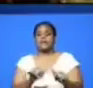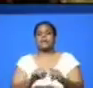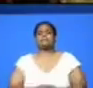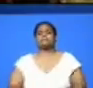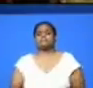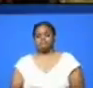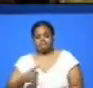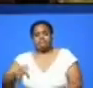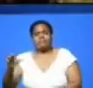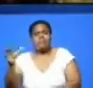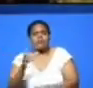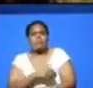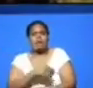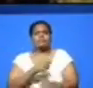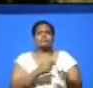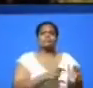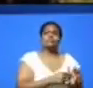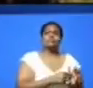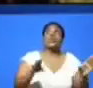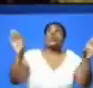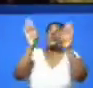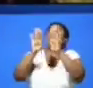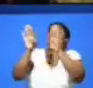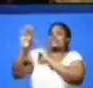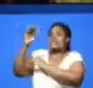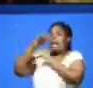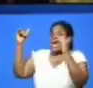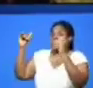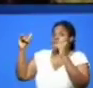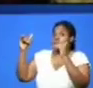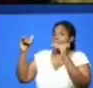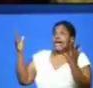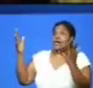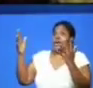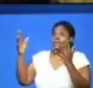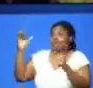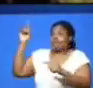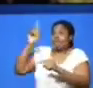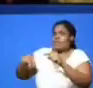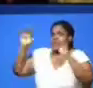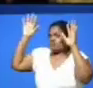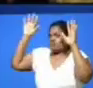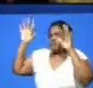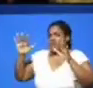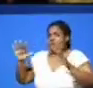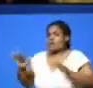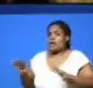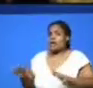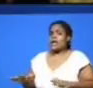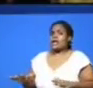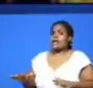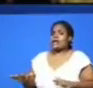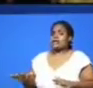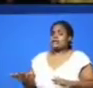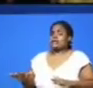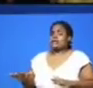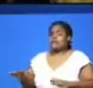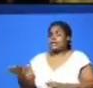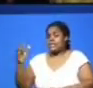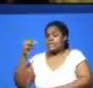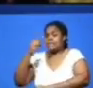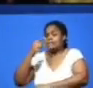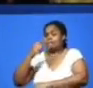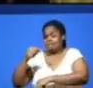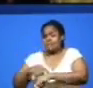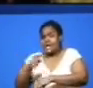power to shut up heaven, that it rain not in the days of their